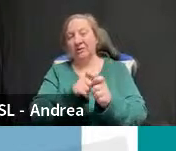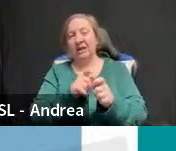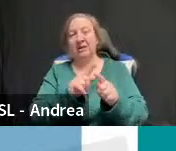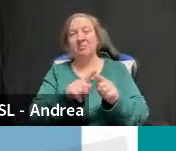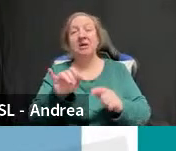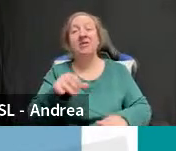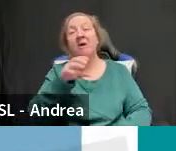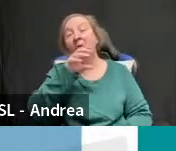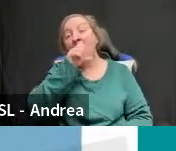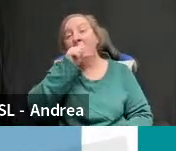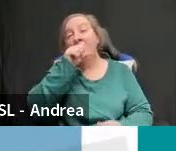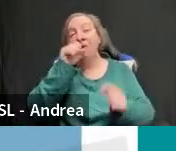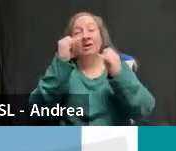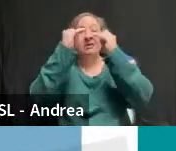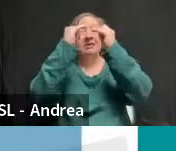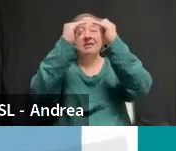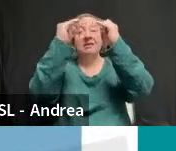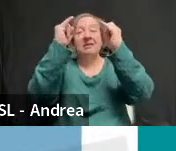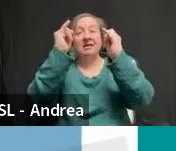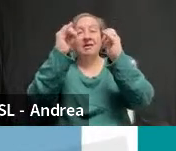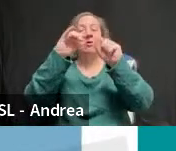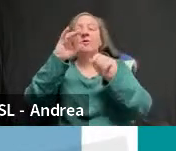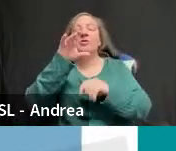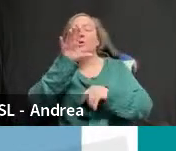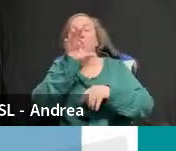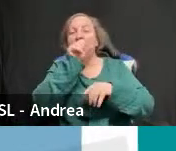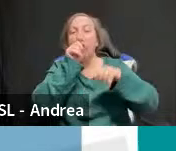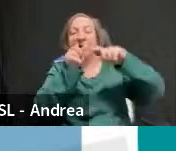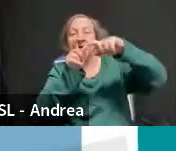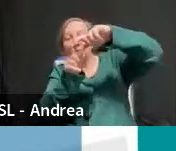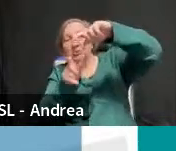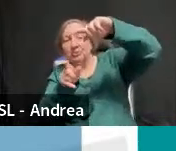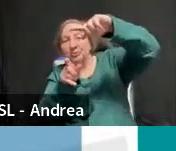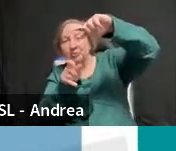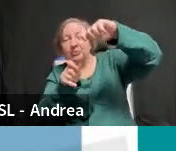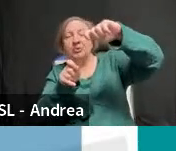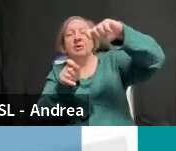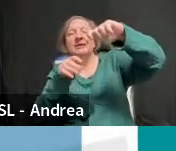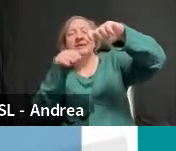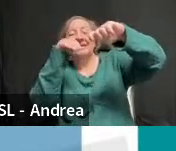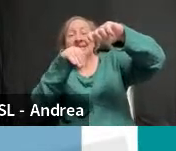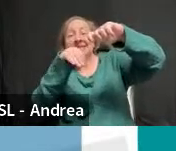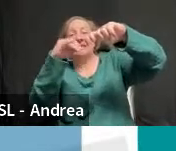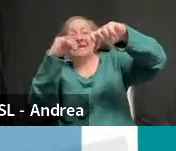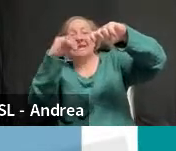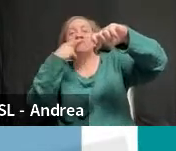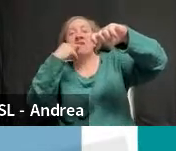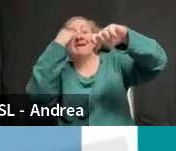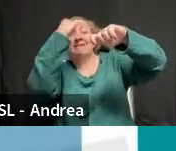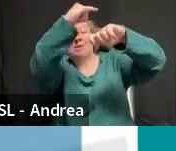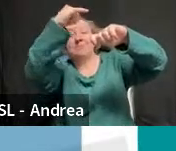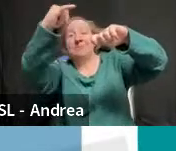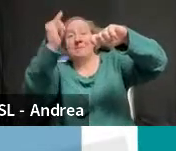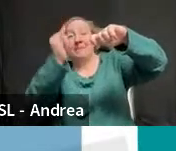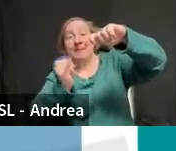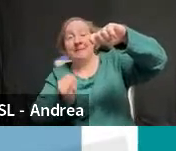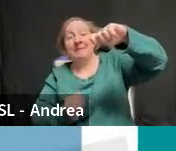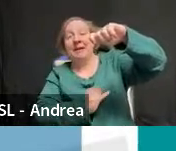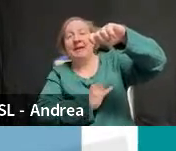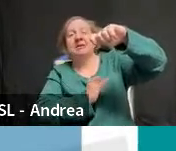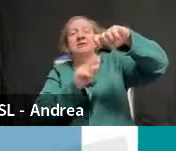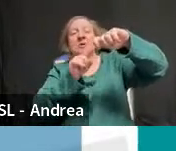orange box where it moves within the red dash area, is approximately 30 feet tall.